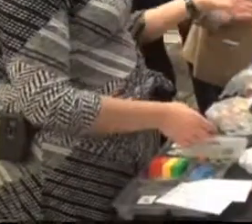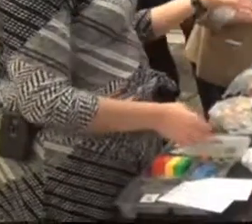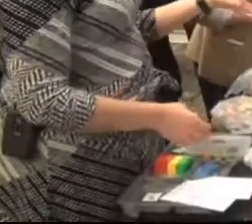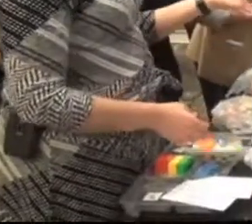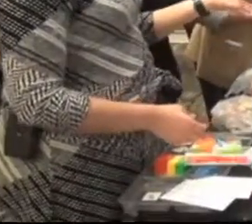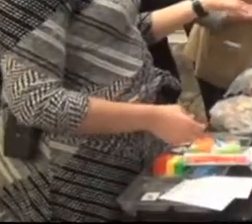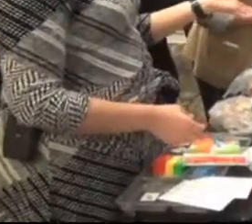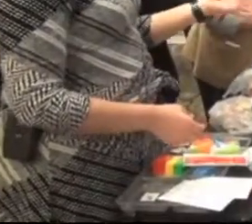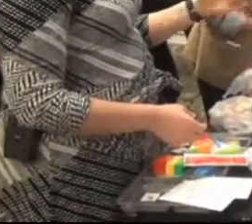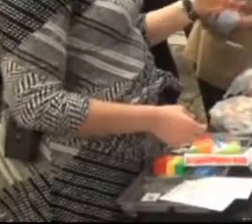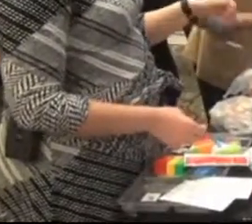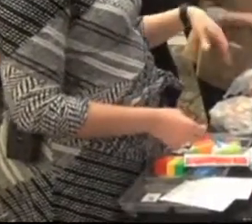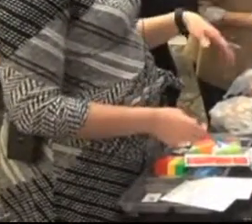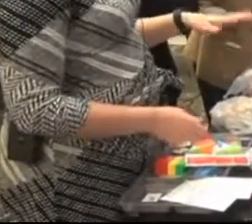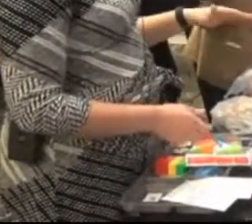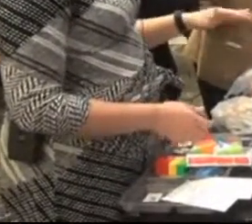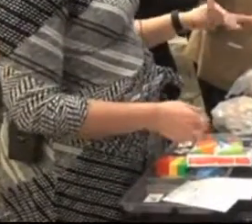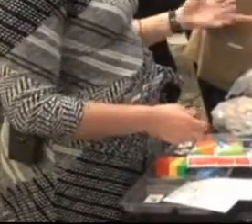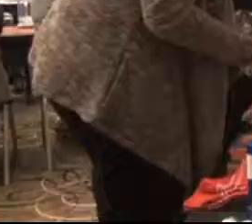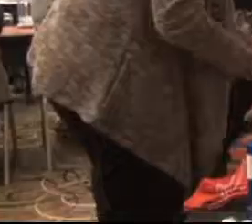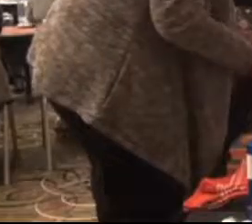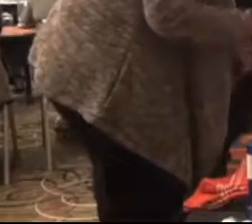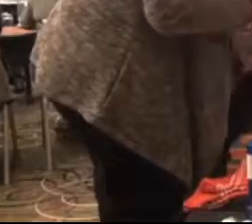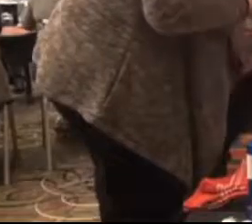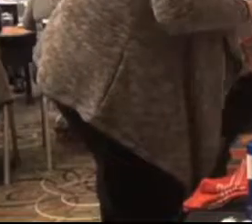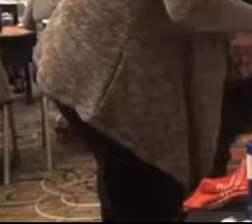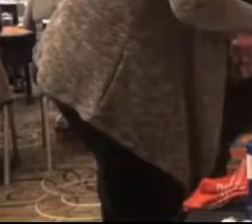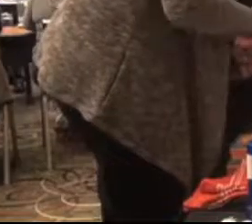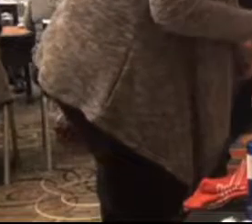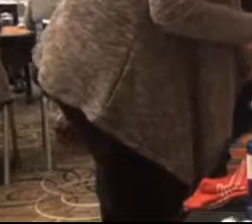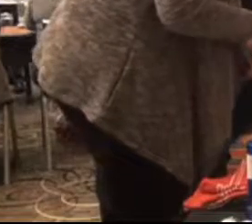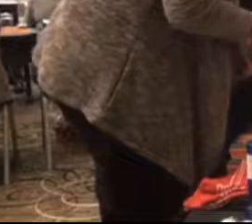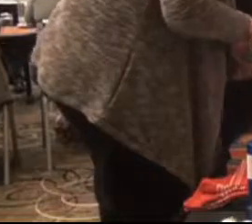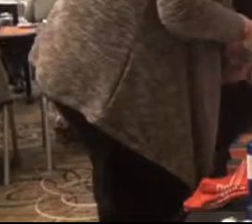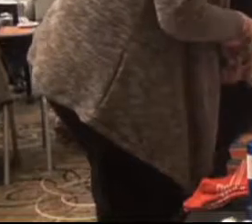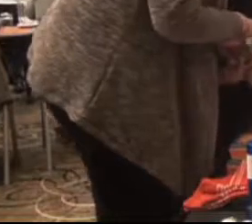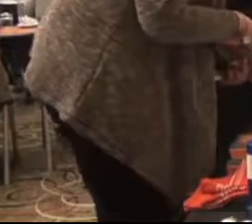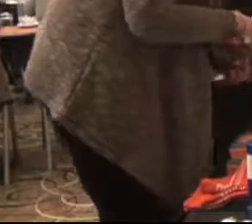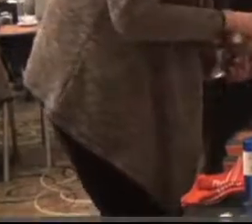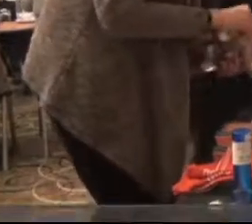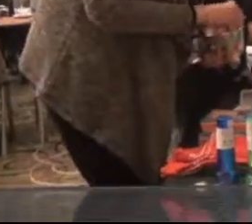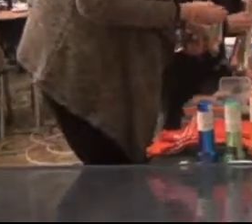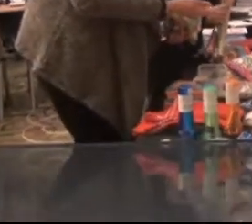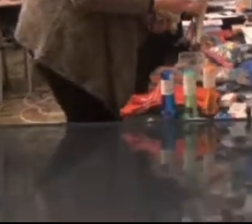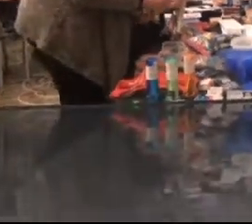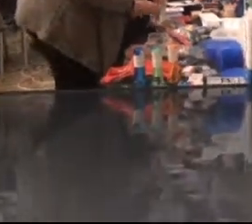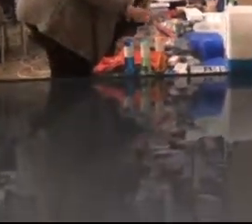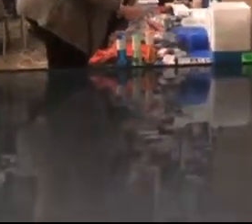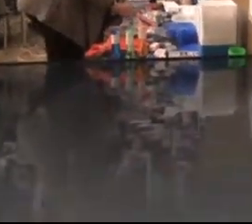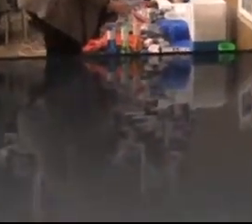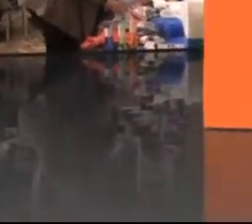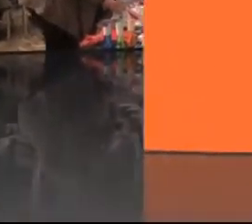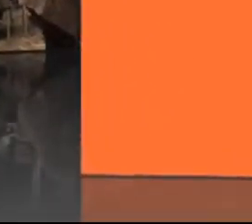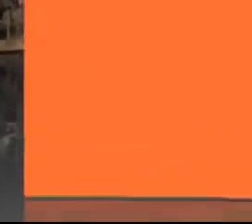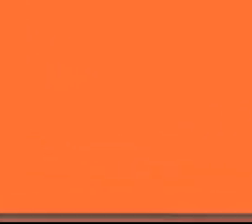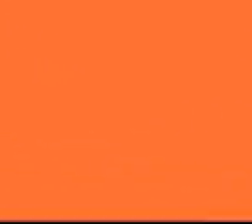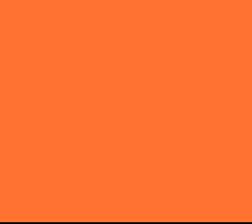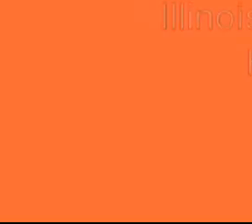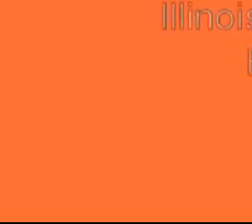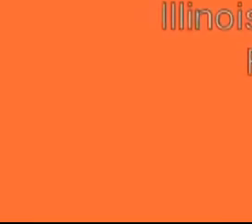Yeah, usually I have wood and things, but... No.